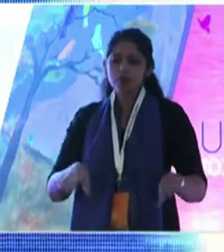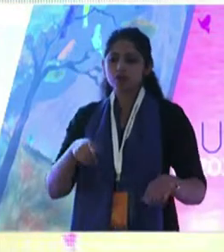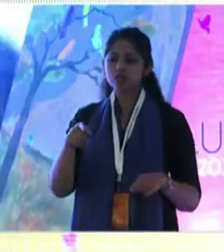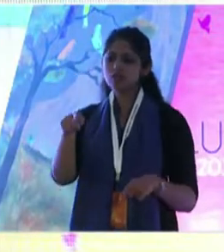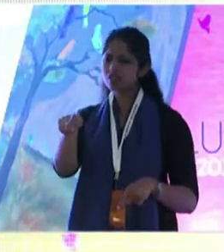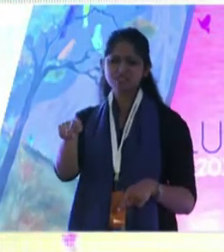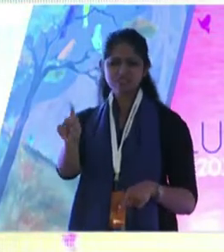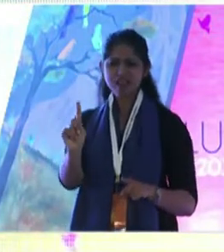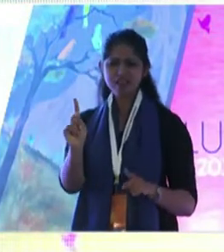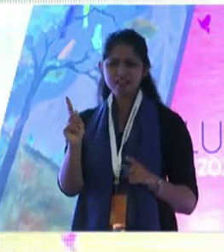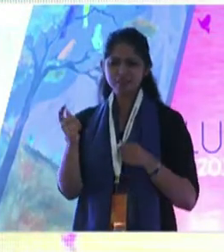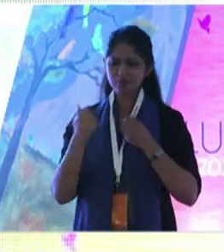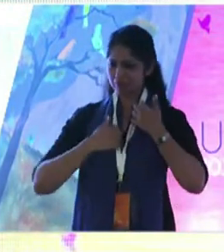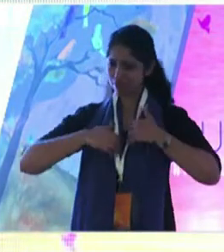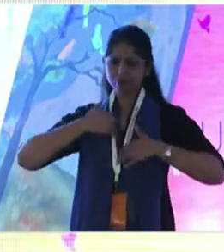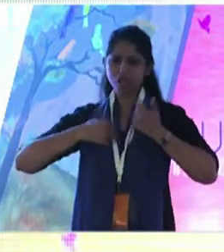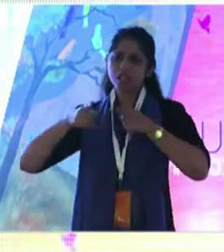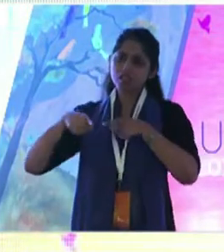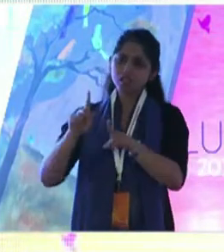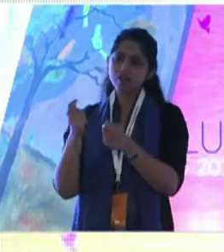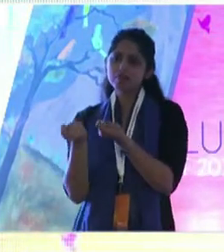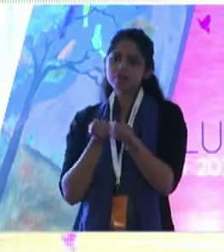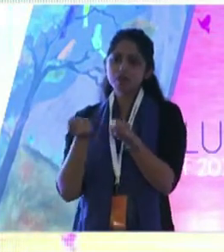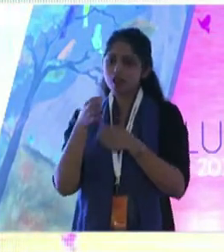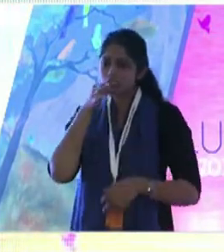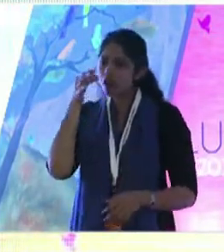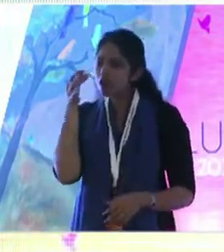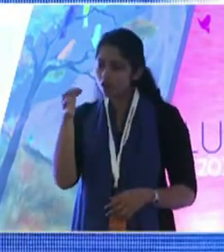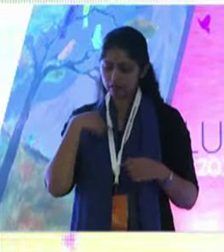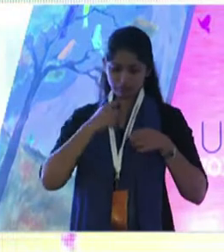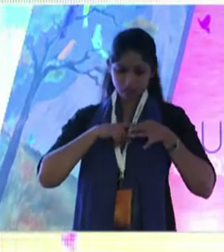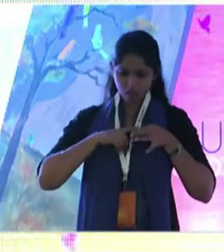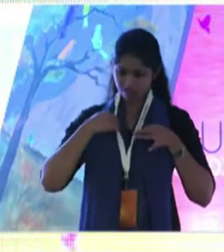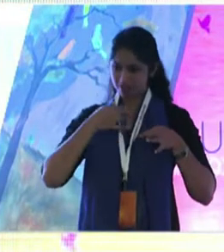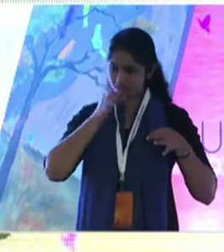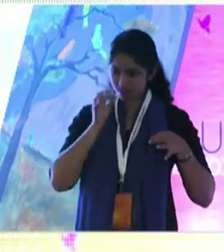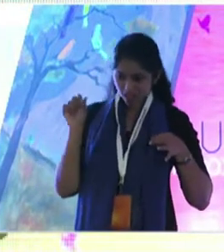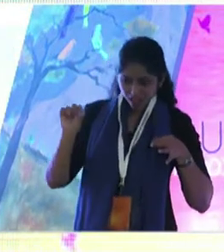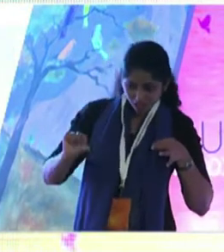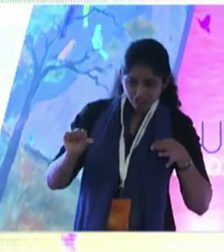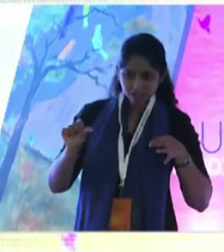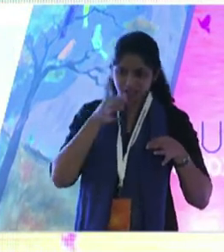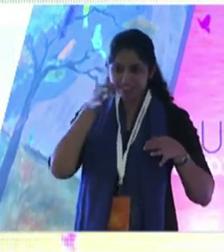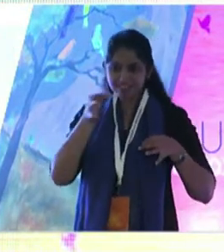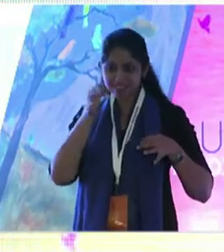Siddharth's story was so fascinating that I simply forgot to ask all the questions related to his,